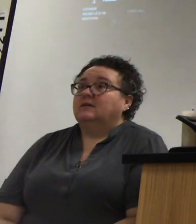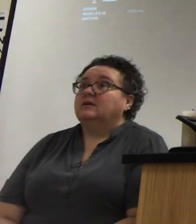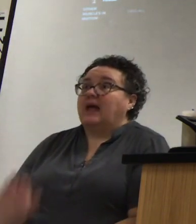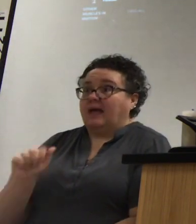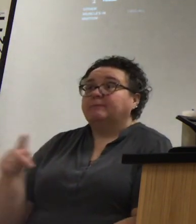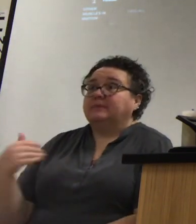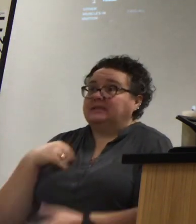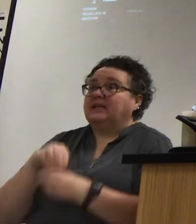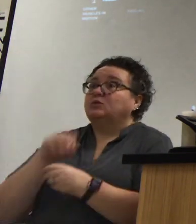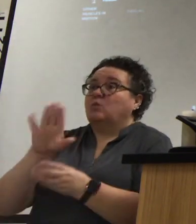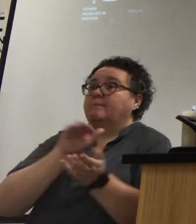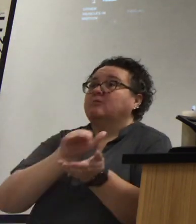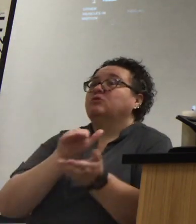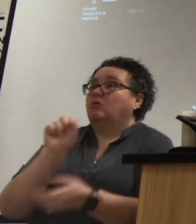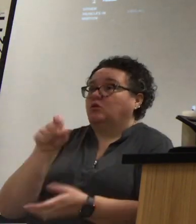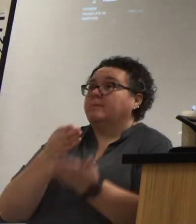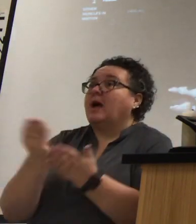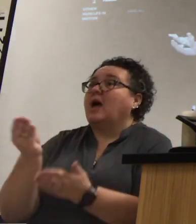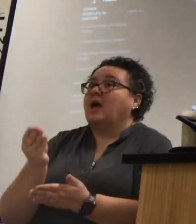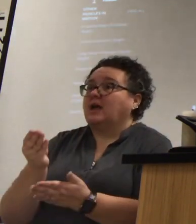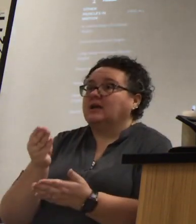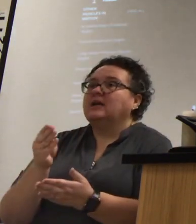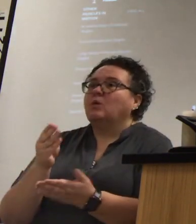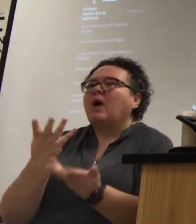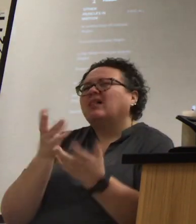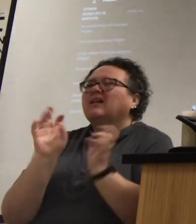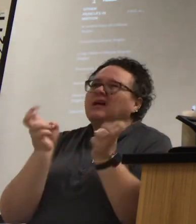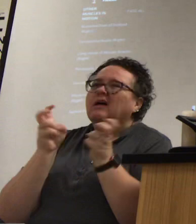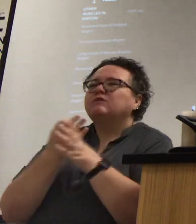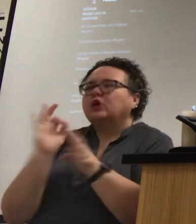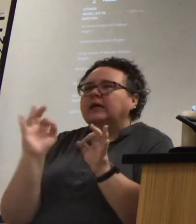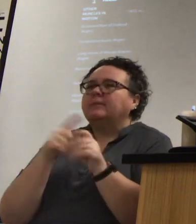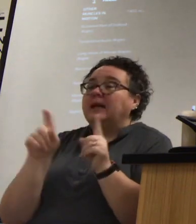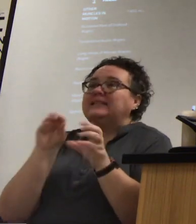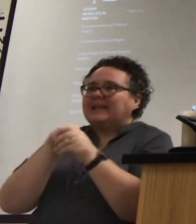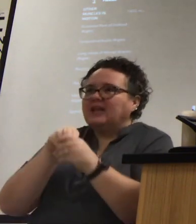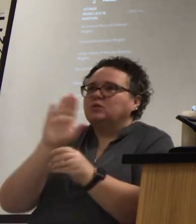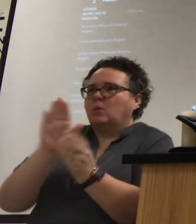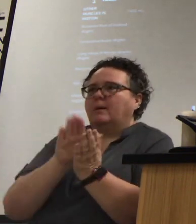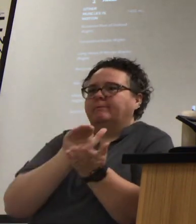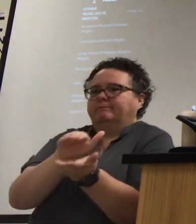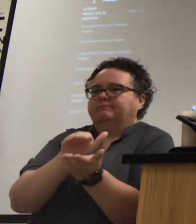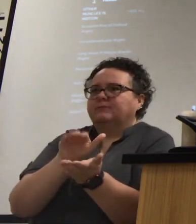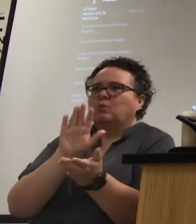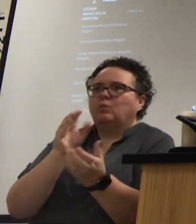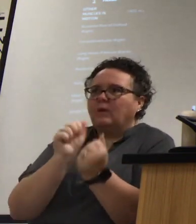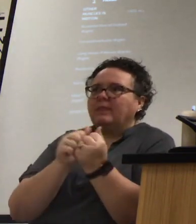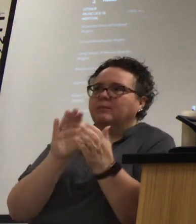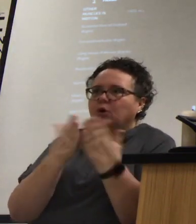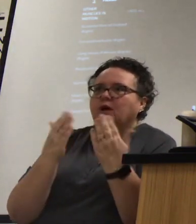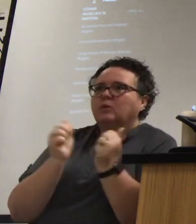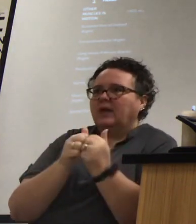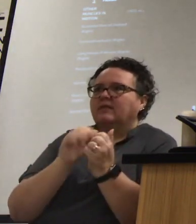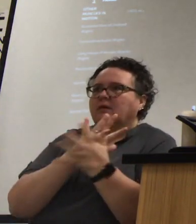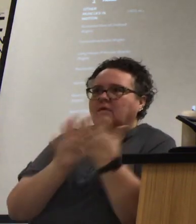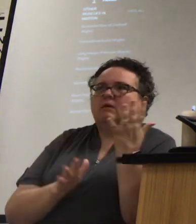Isolate the muscle. It'll show you the movement. You can rotate it. I'll show you from the side. So that's showing